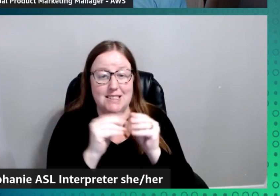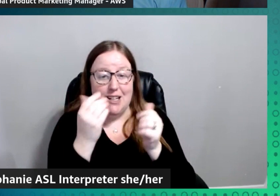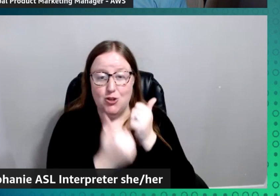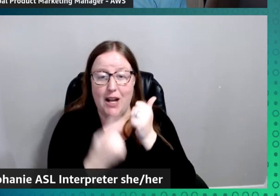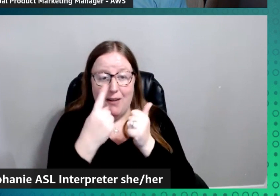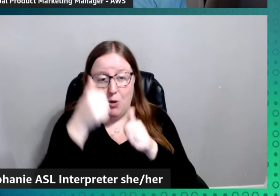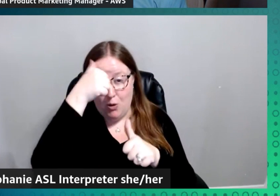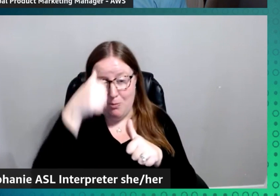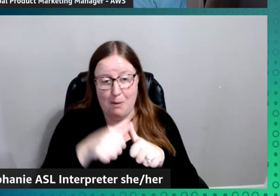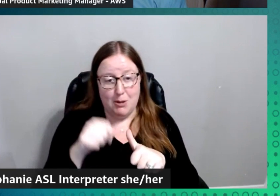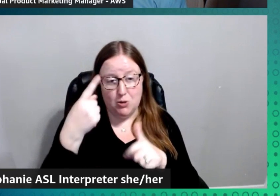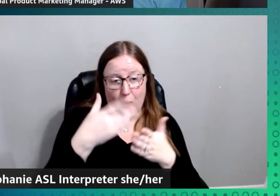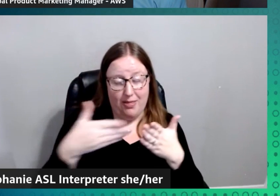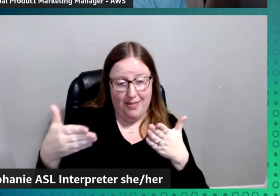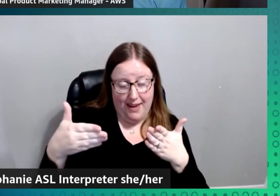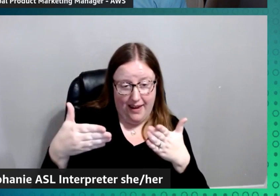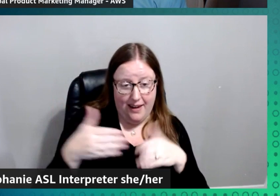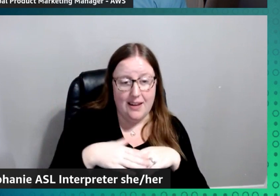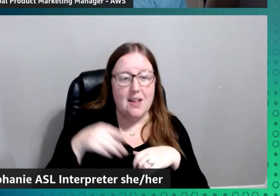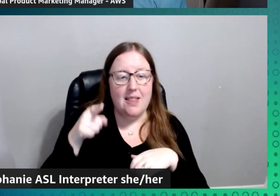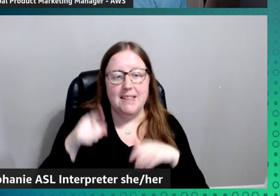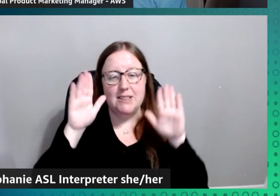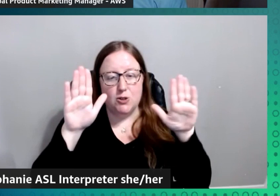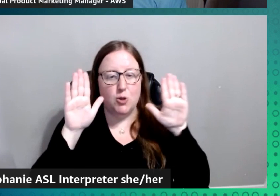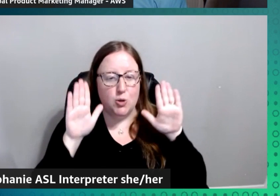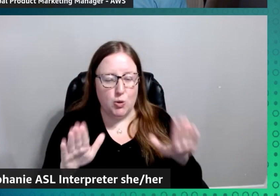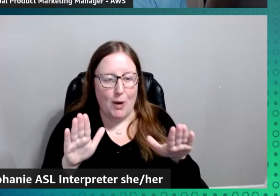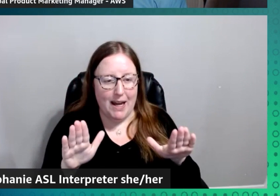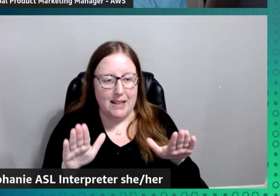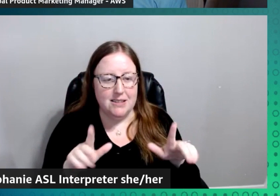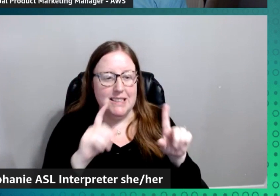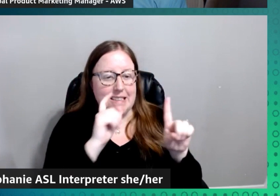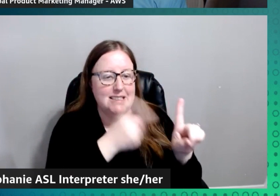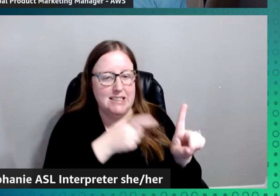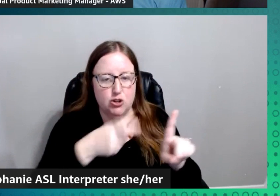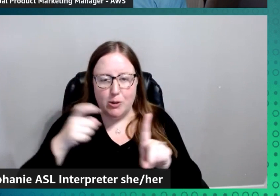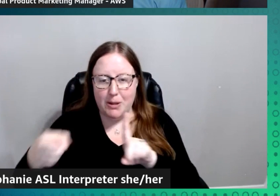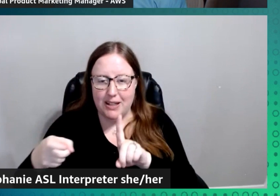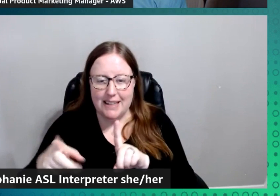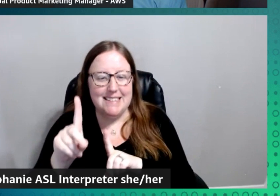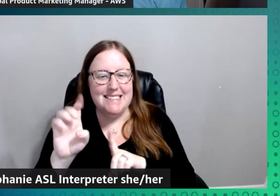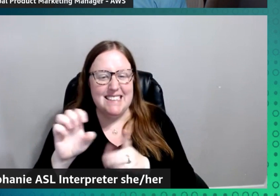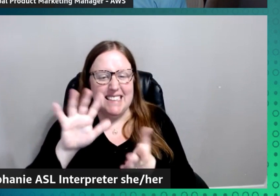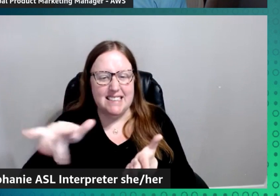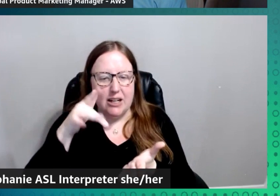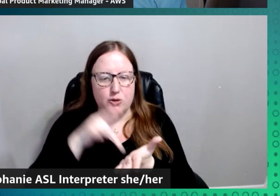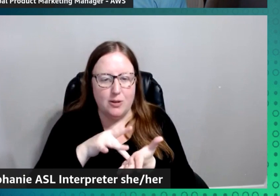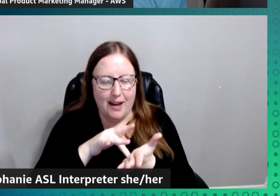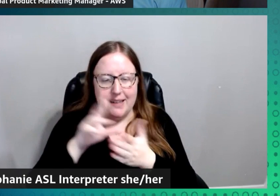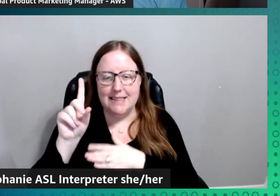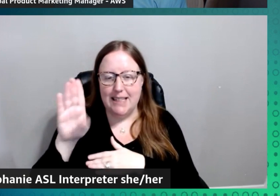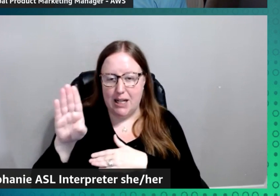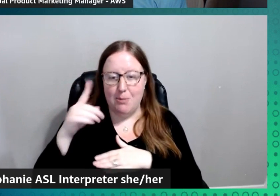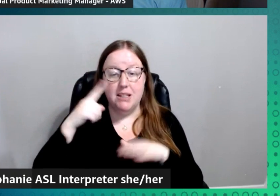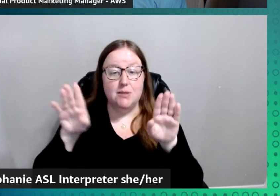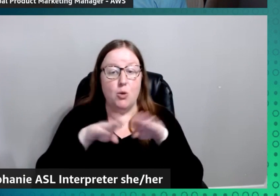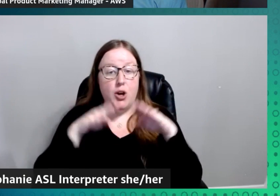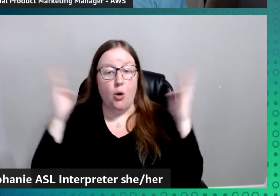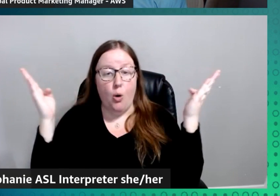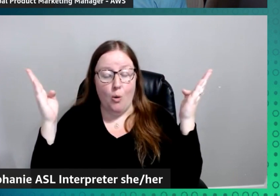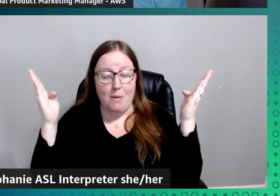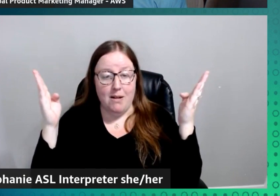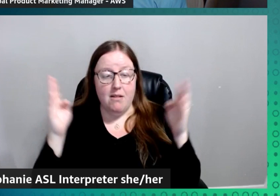one thing, it's that, hey, this is a great distributed, decentralized database for an open